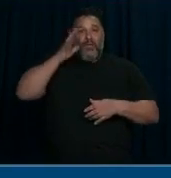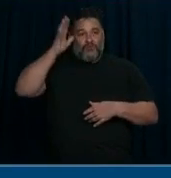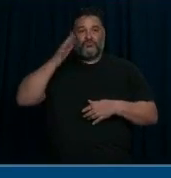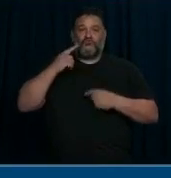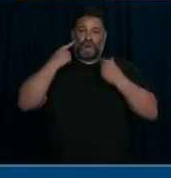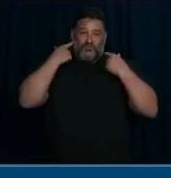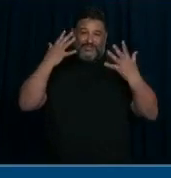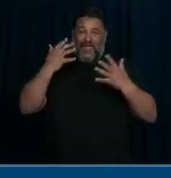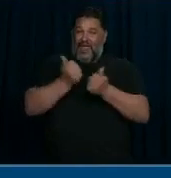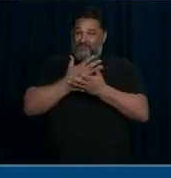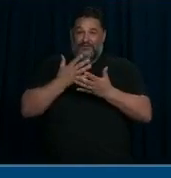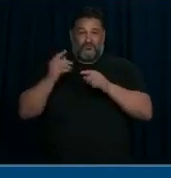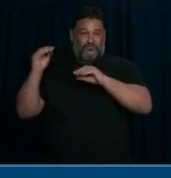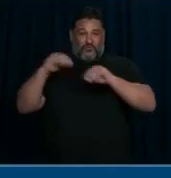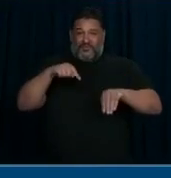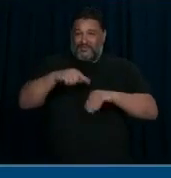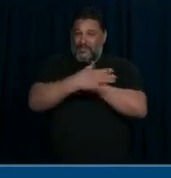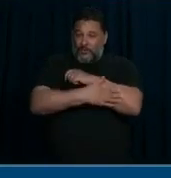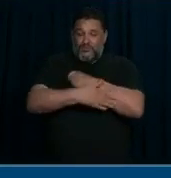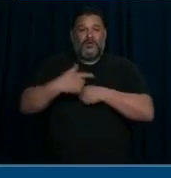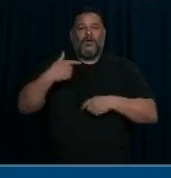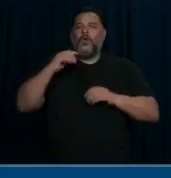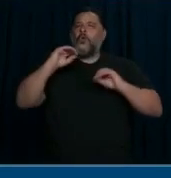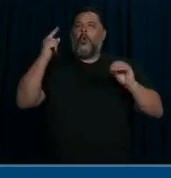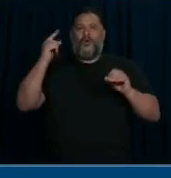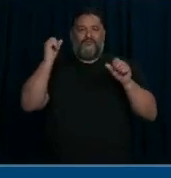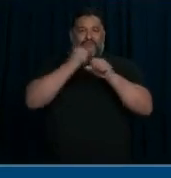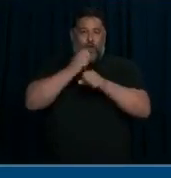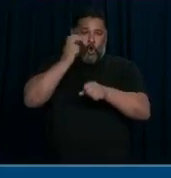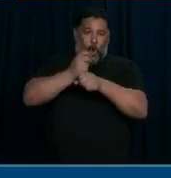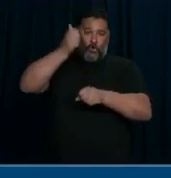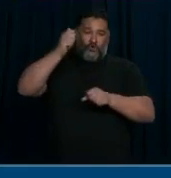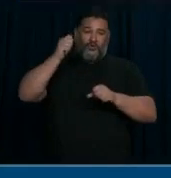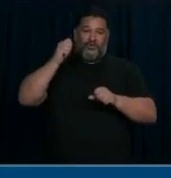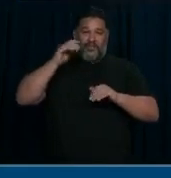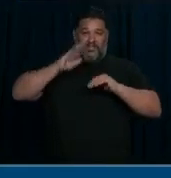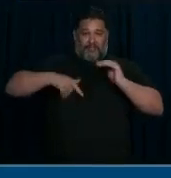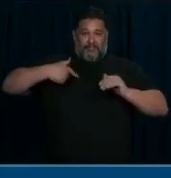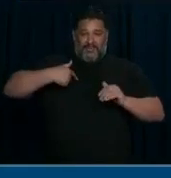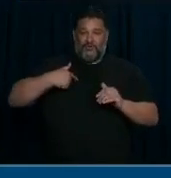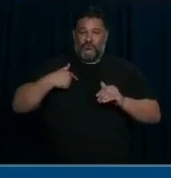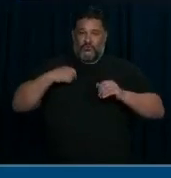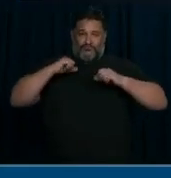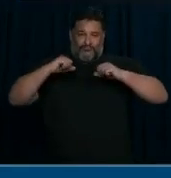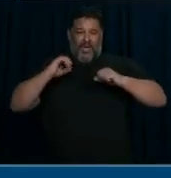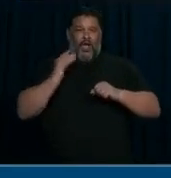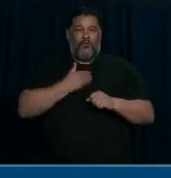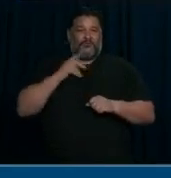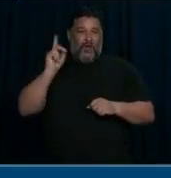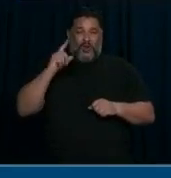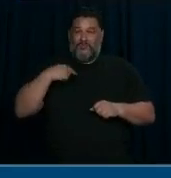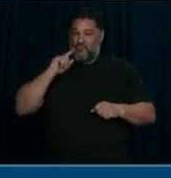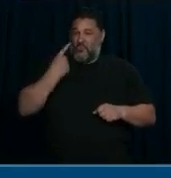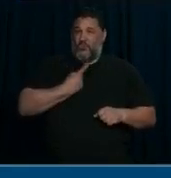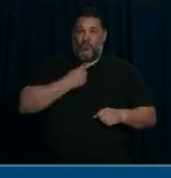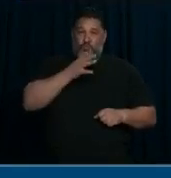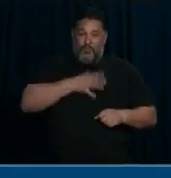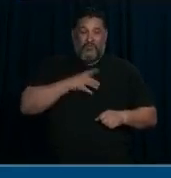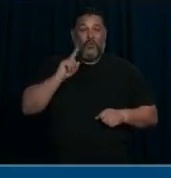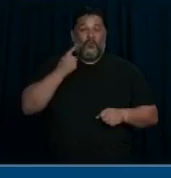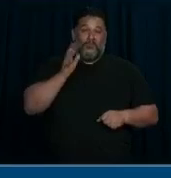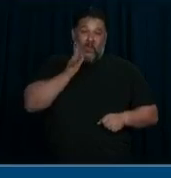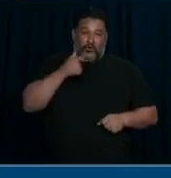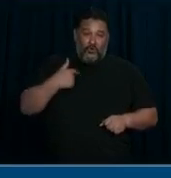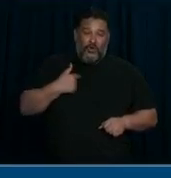No one will fight harder than me for our democracy. I am the only woman here, the only mother and grandmother.